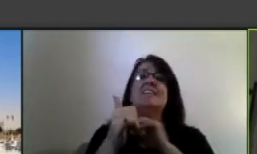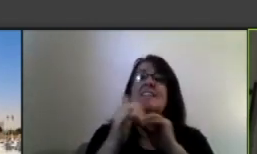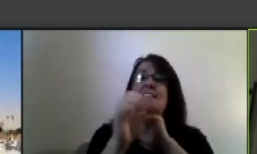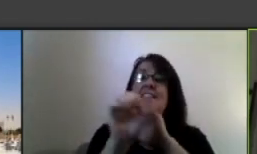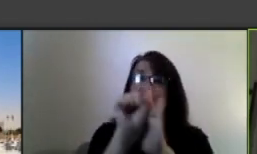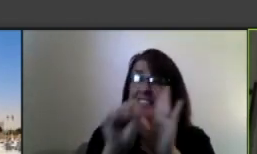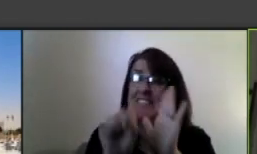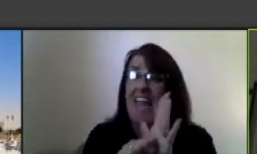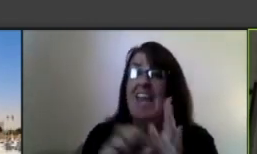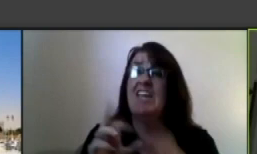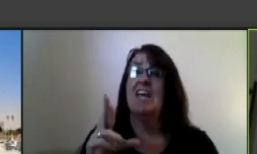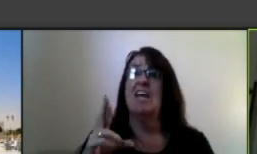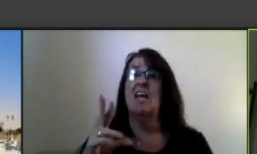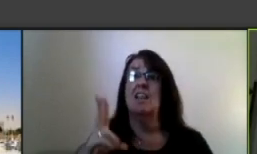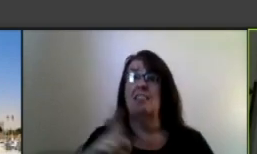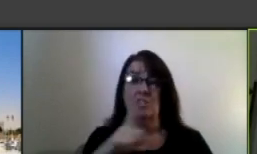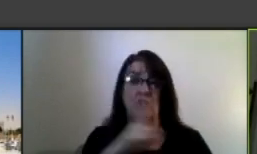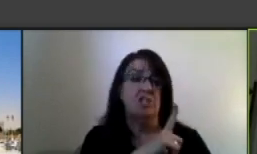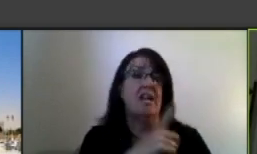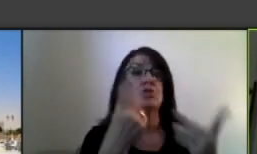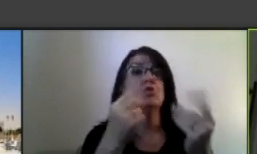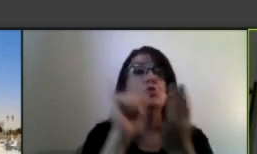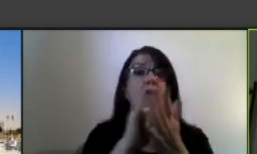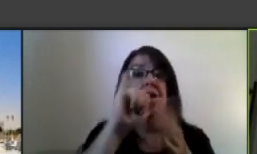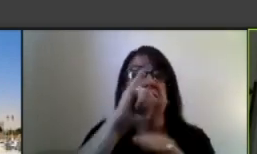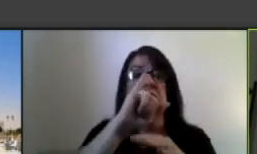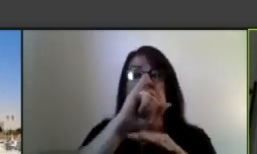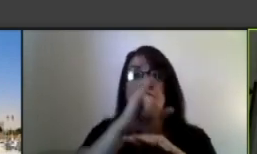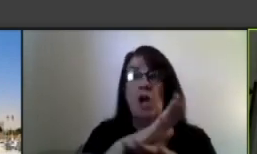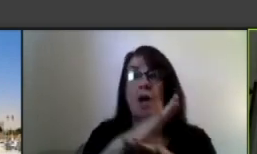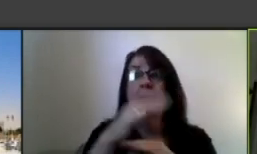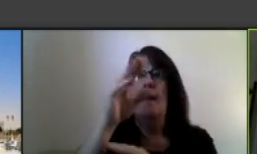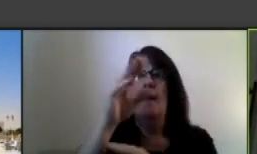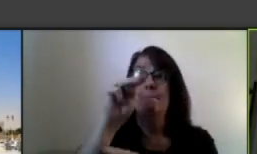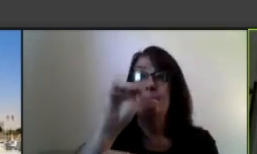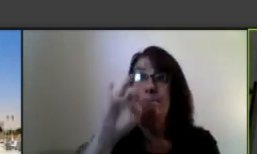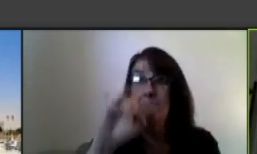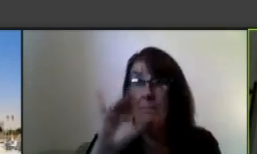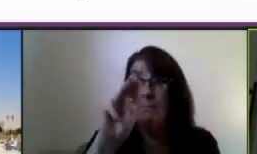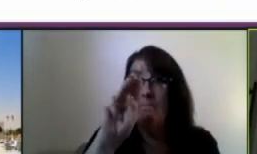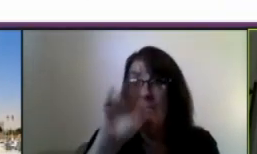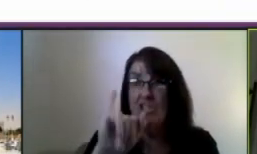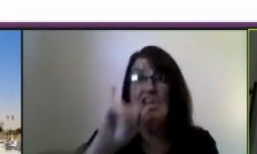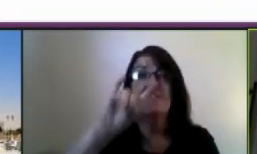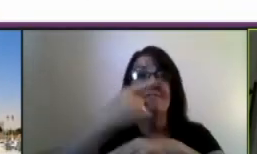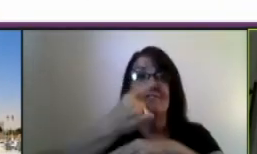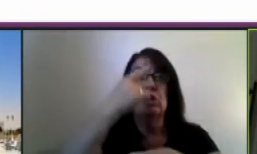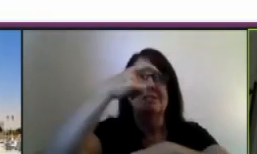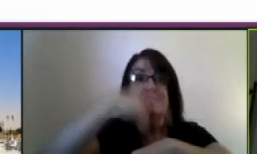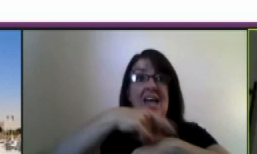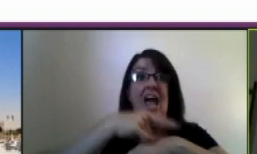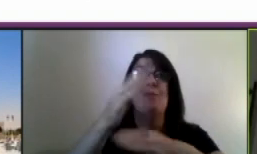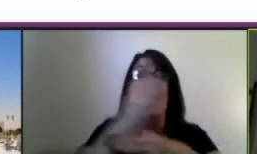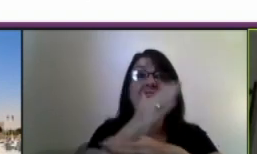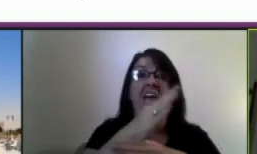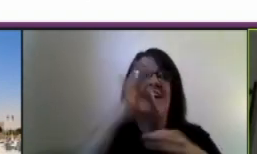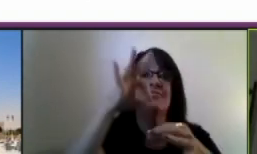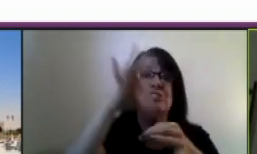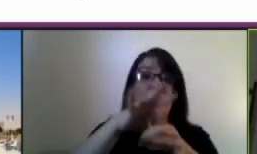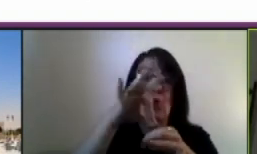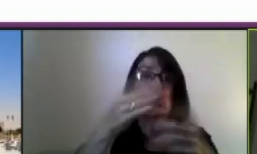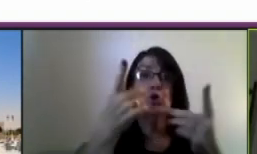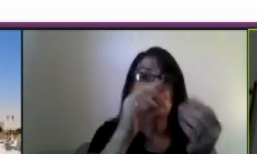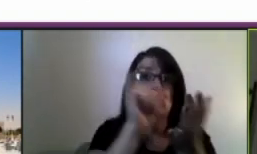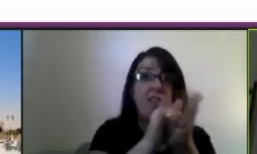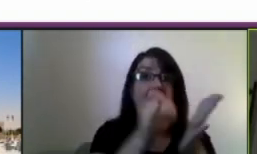elected politicians who do this job. In Michigan, for the first time ever, average voters will be in charge of this